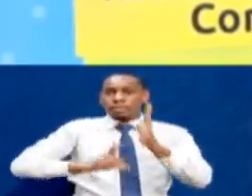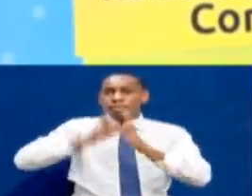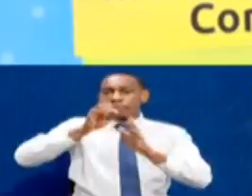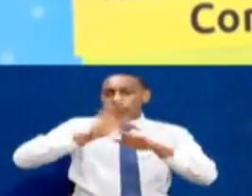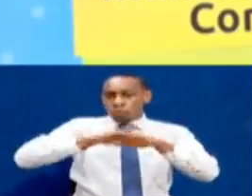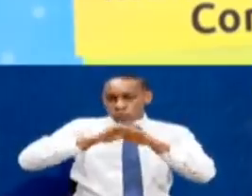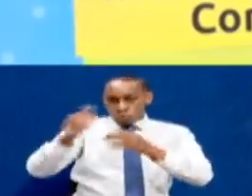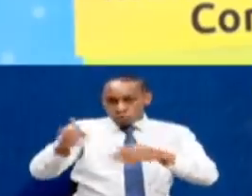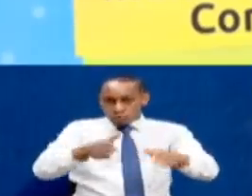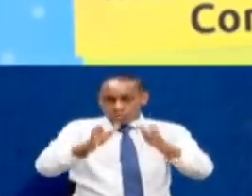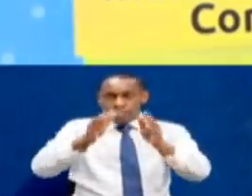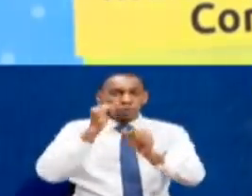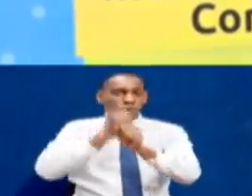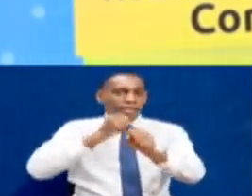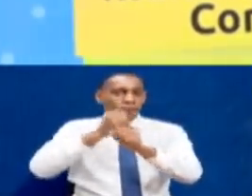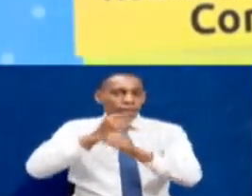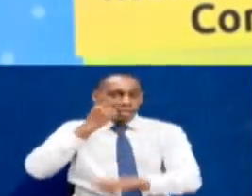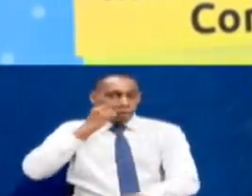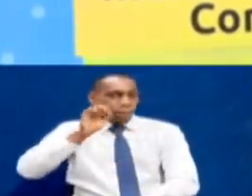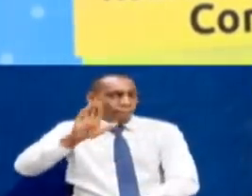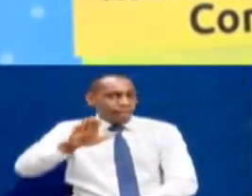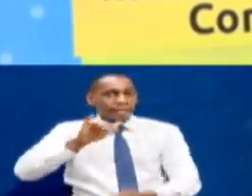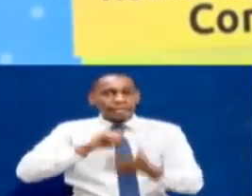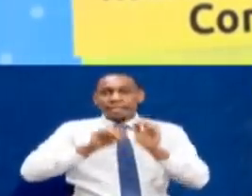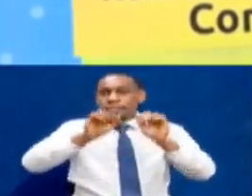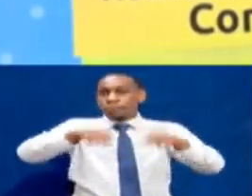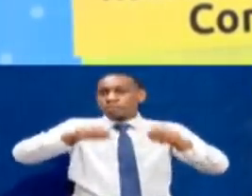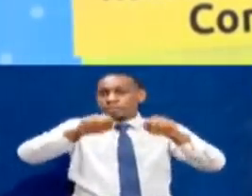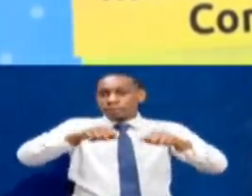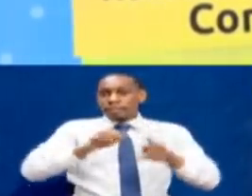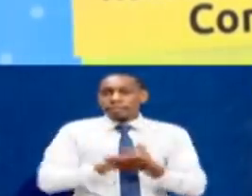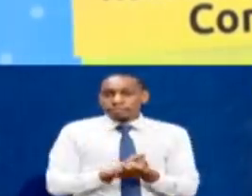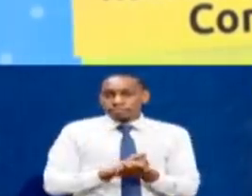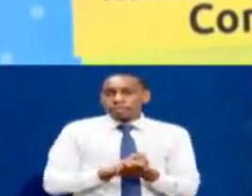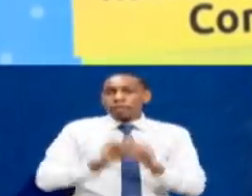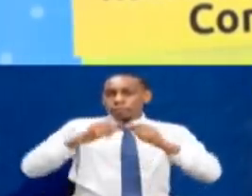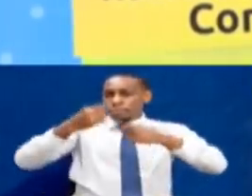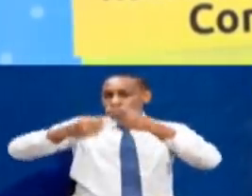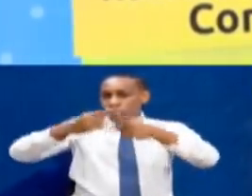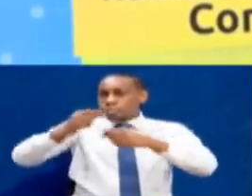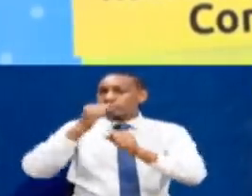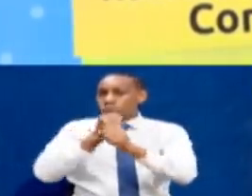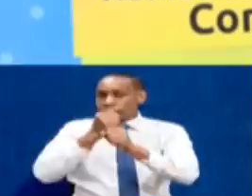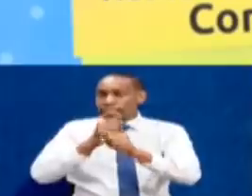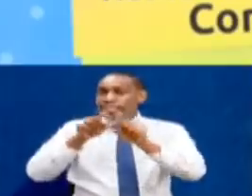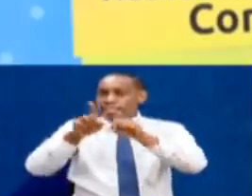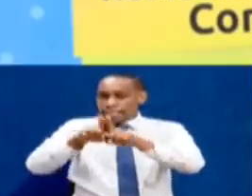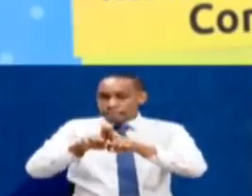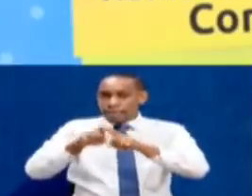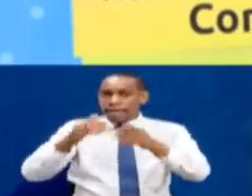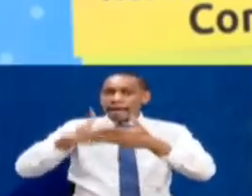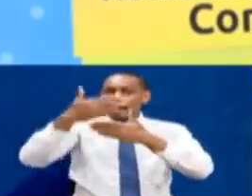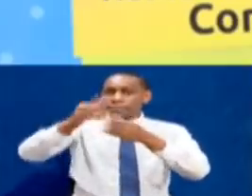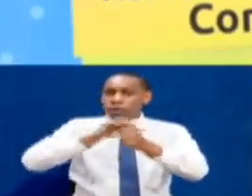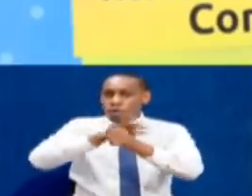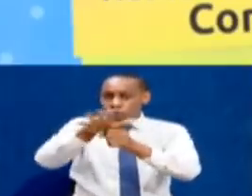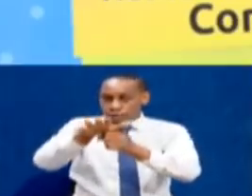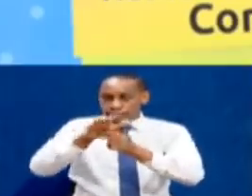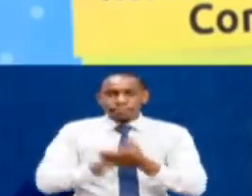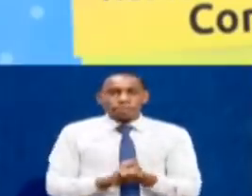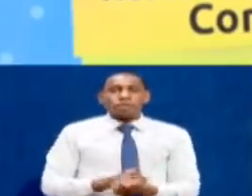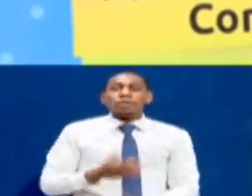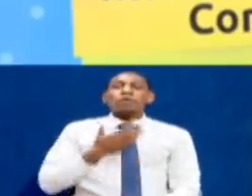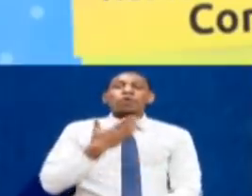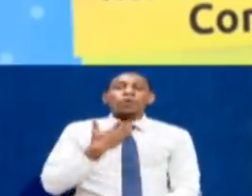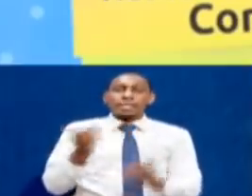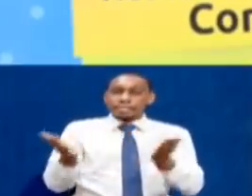a good way of working at home that is likely that that is how they are going to continue working even post-COVID. So we would